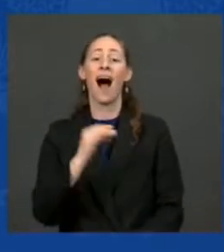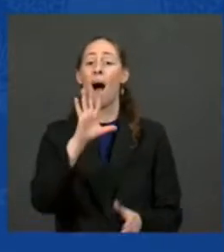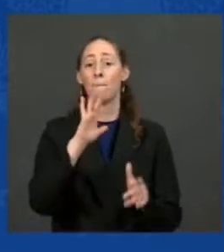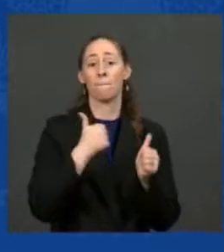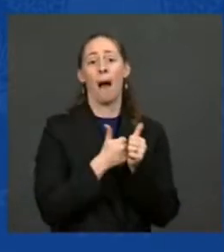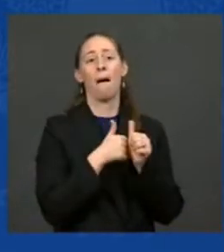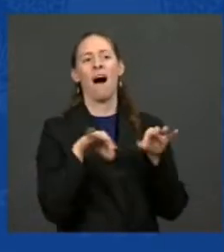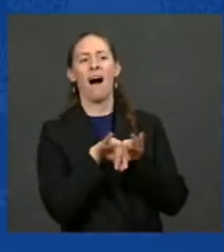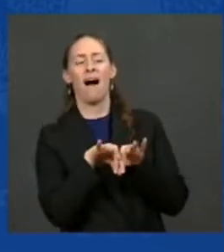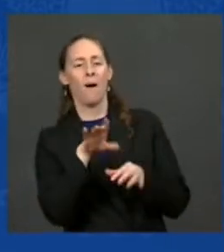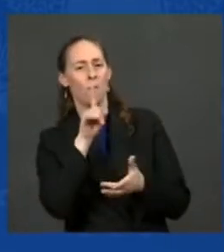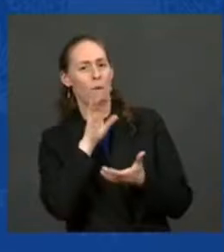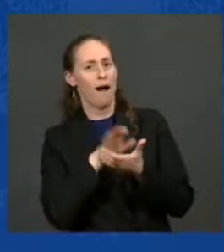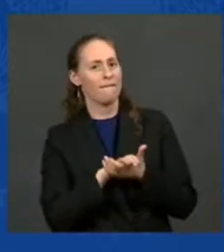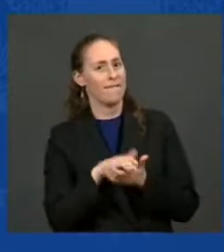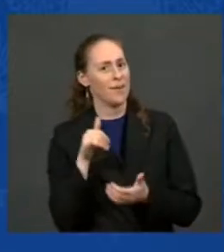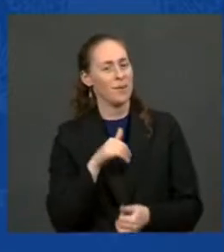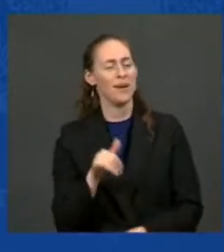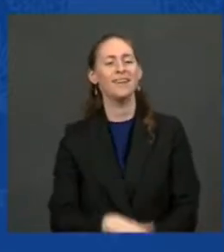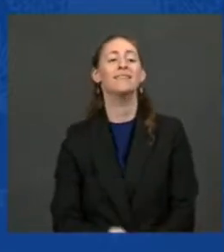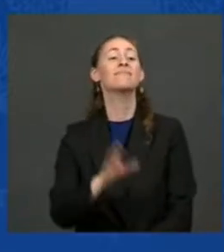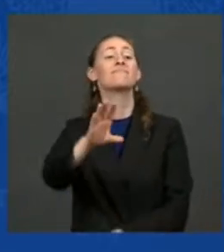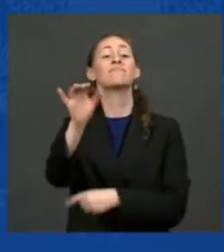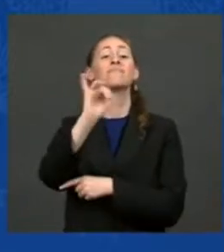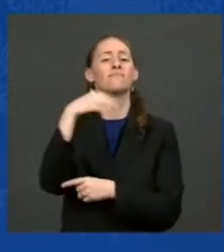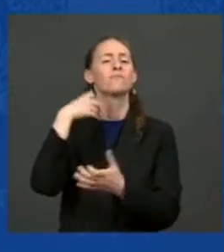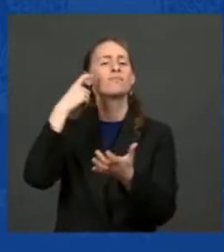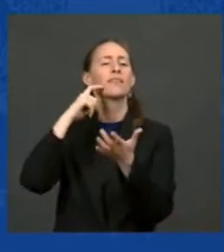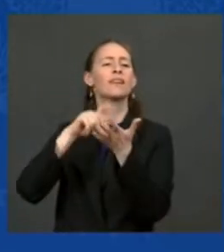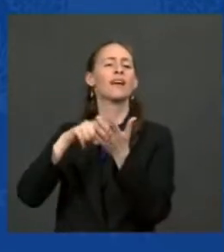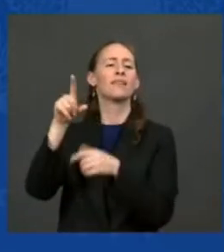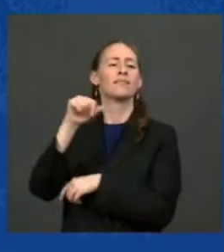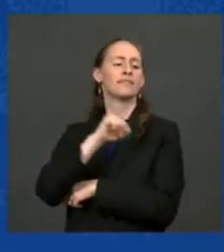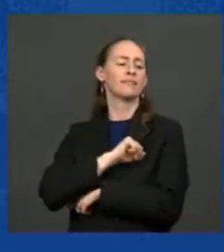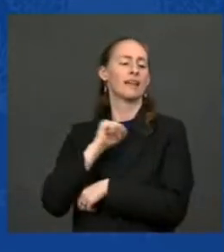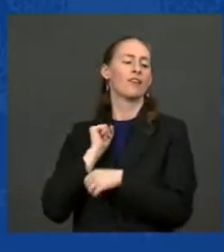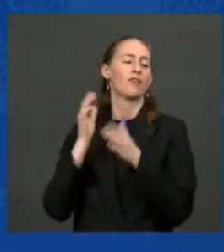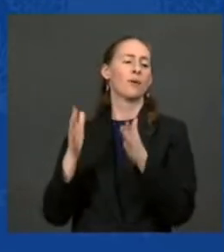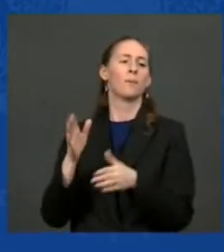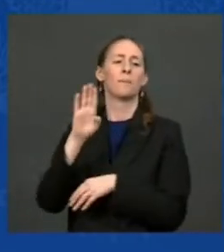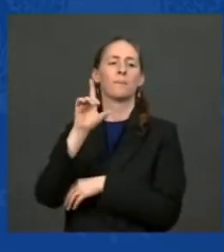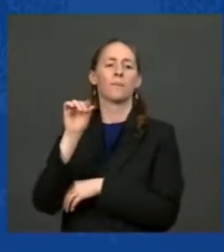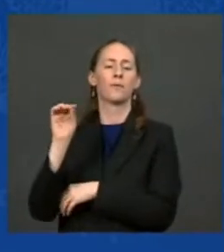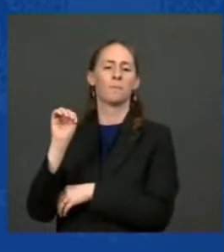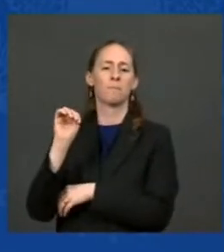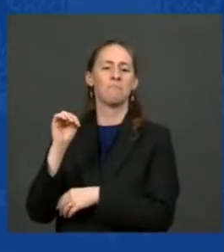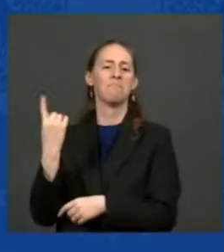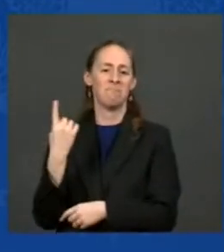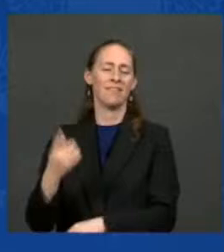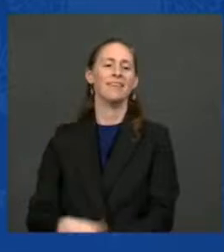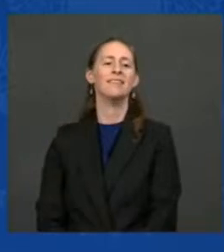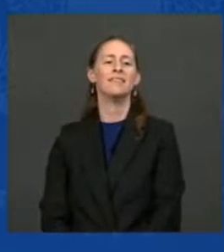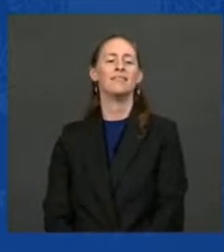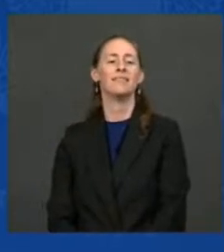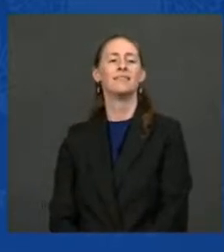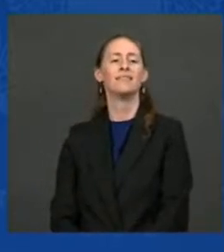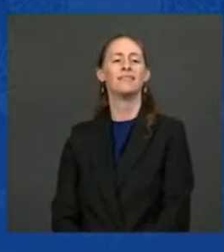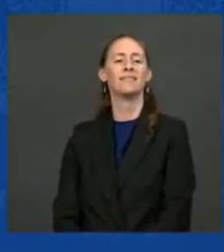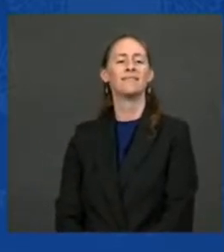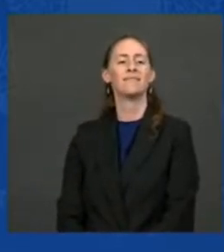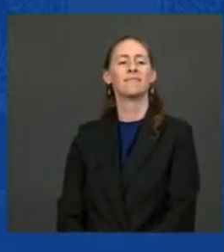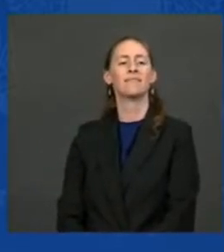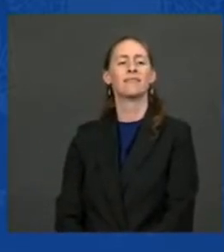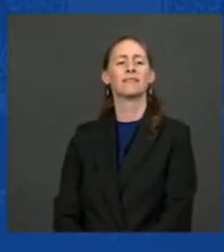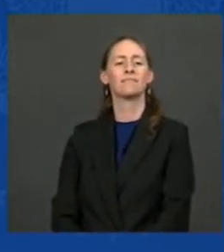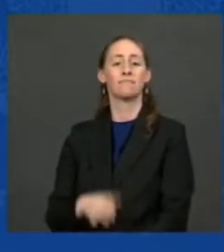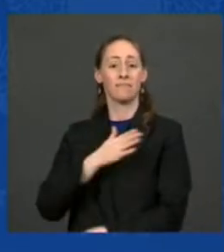And Senator Blumenthal, I mentioned earlier today, I apologize for repeating this, but my son, Beau Biden, who's the one that should be standing here